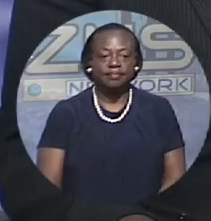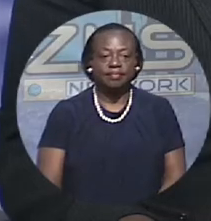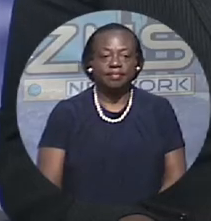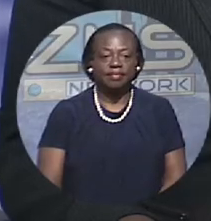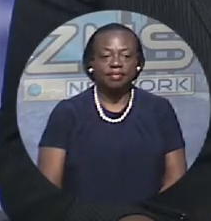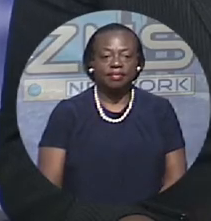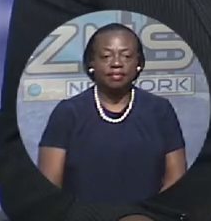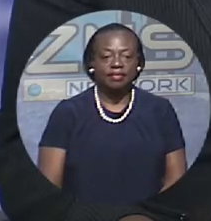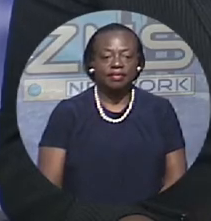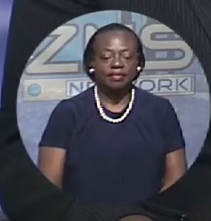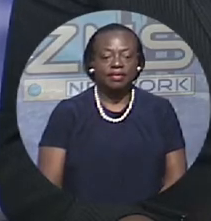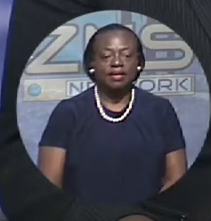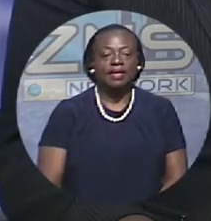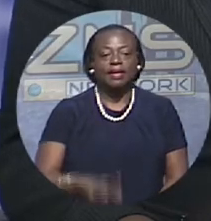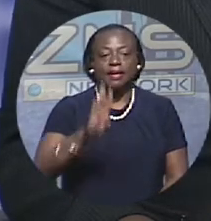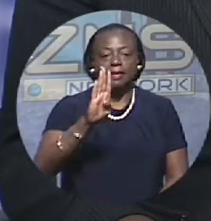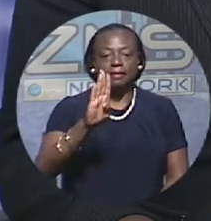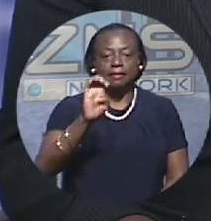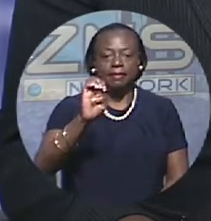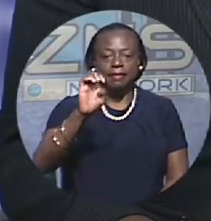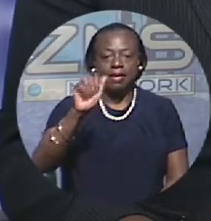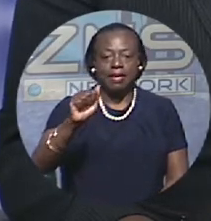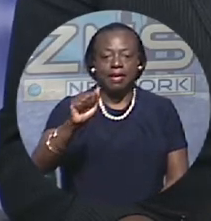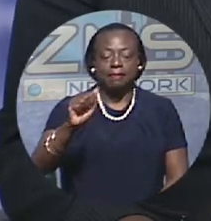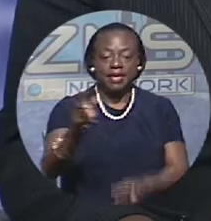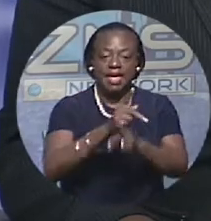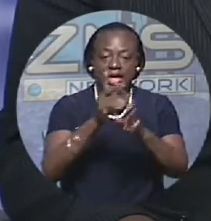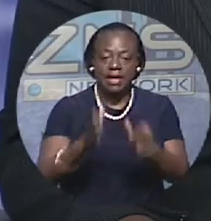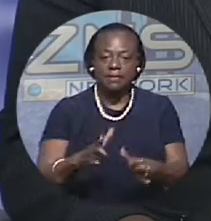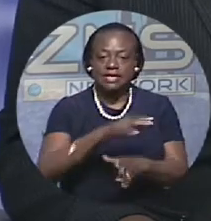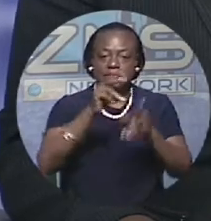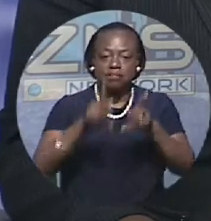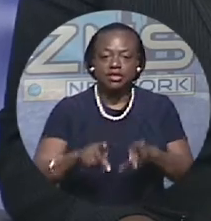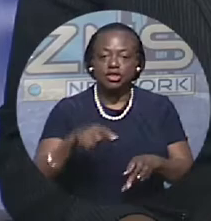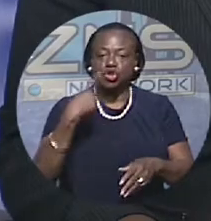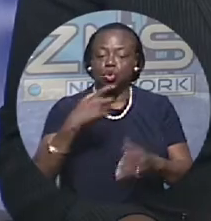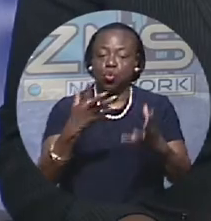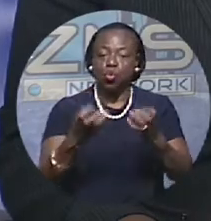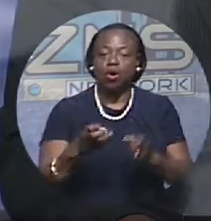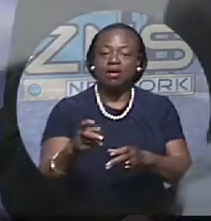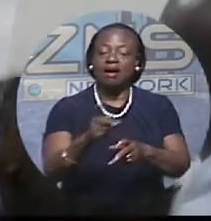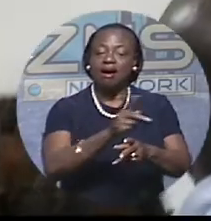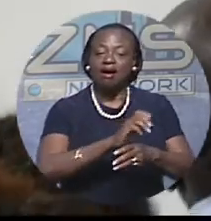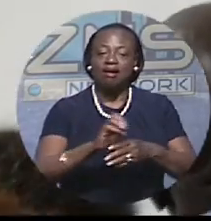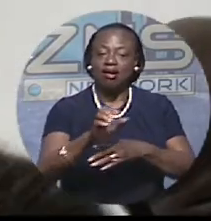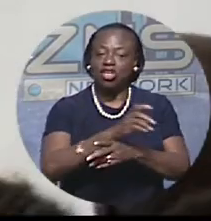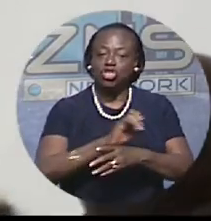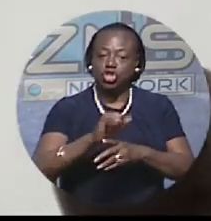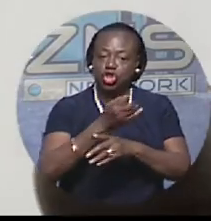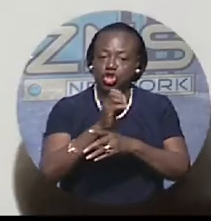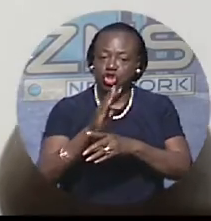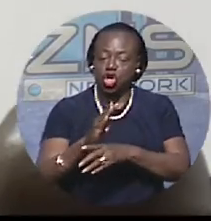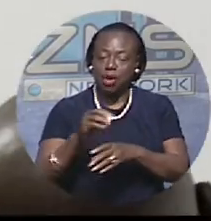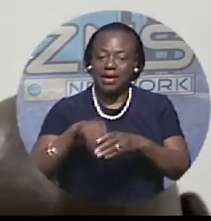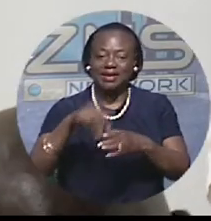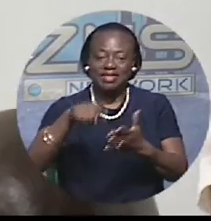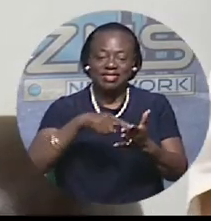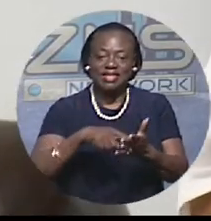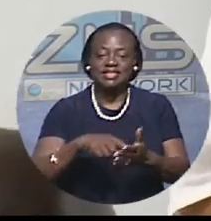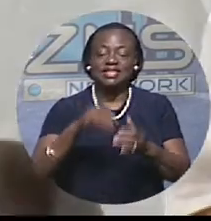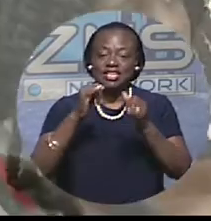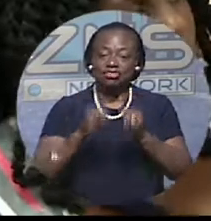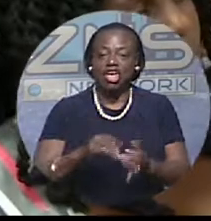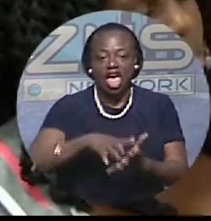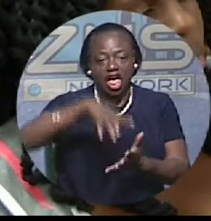Dozens of beekeepers and those persons interested in pursuing a career in this lucrative industry learned some much-needed information on the sector. During the